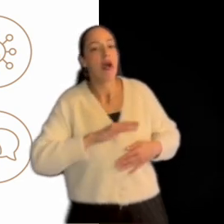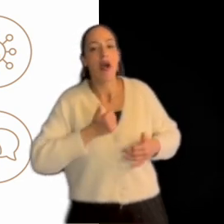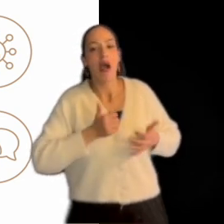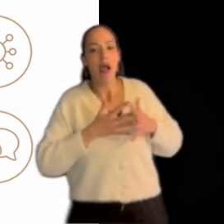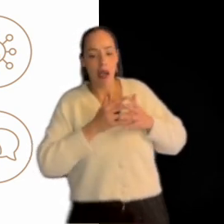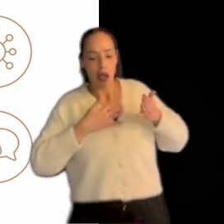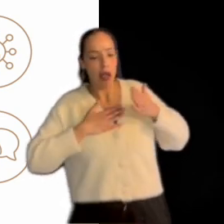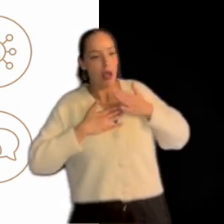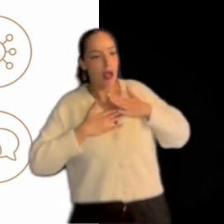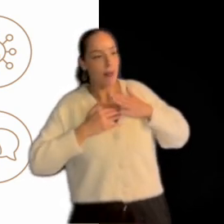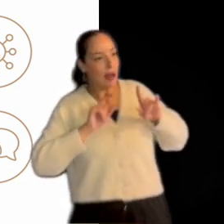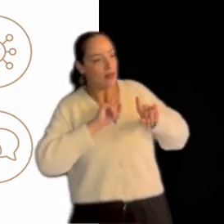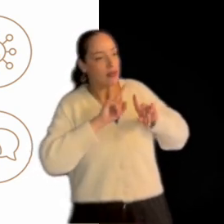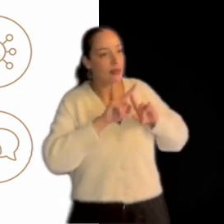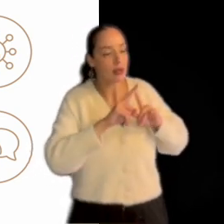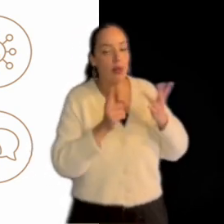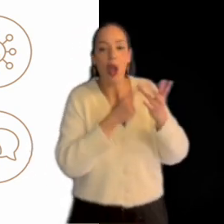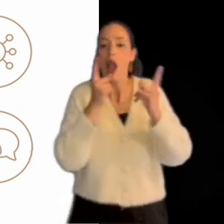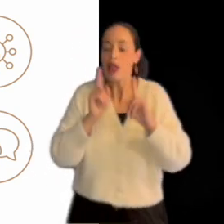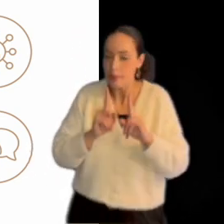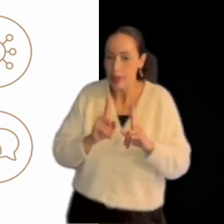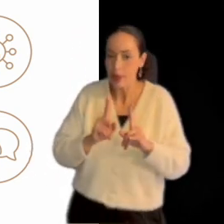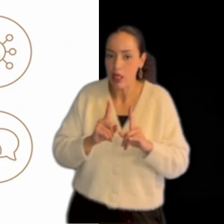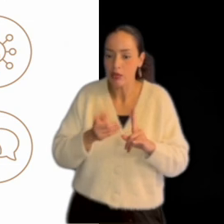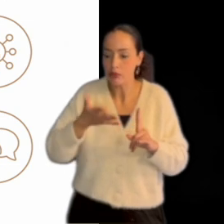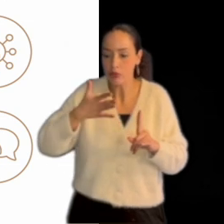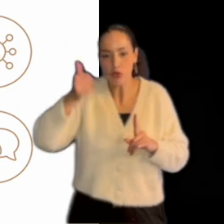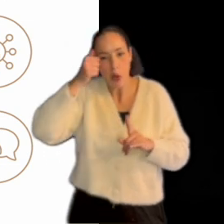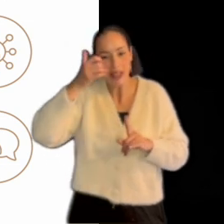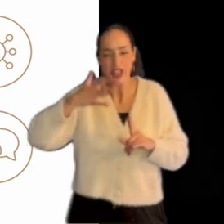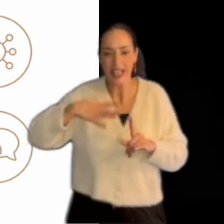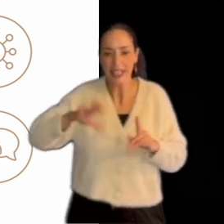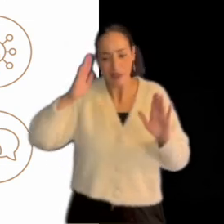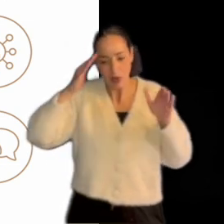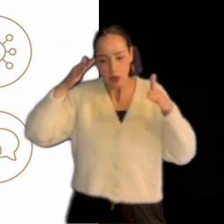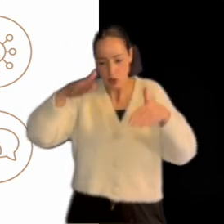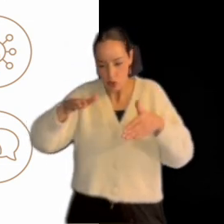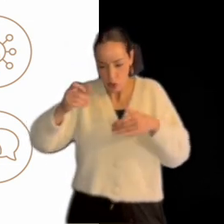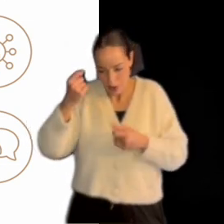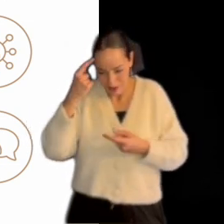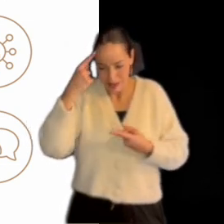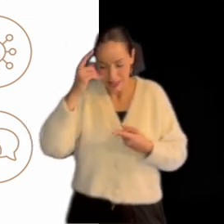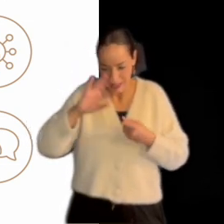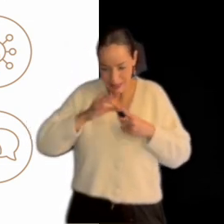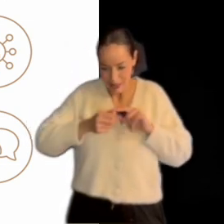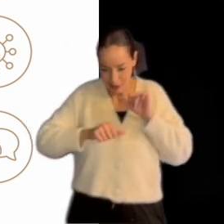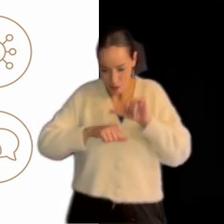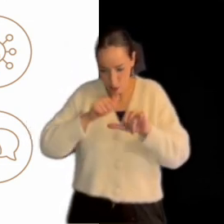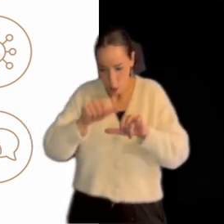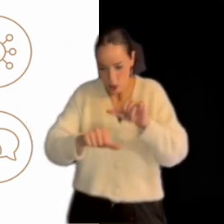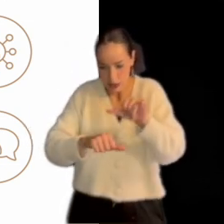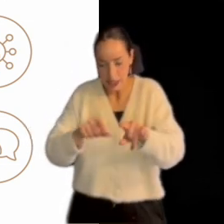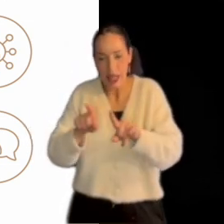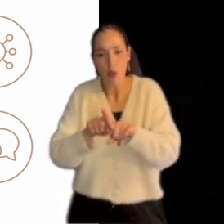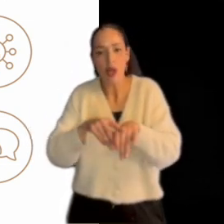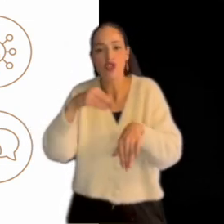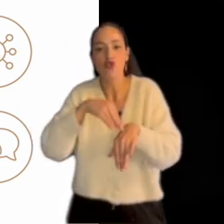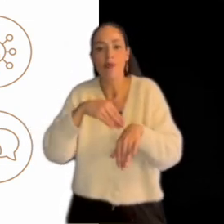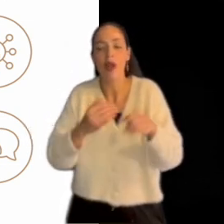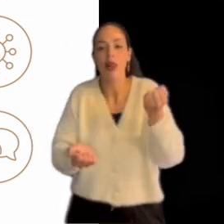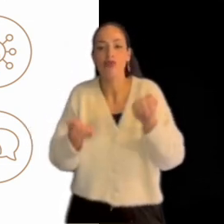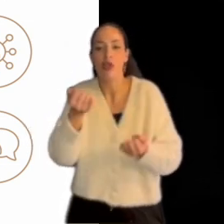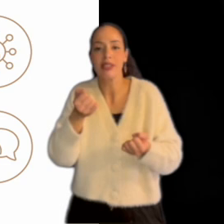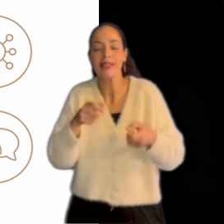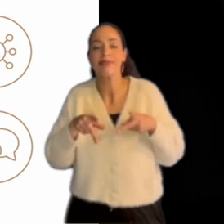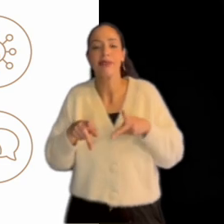processes such as the criminal justice system or what happens in the post-mortem examination of their loved one following a sudden death. Some people